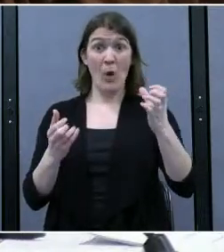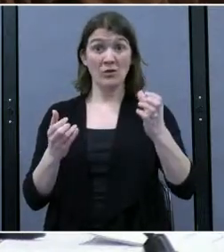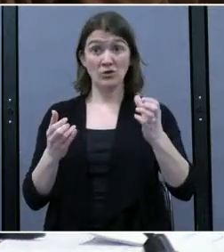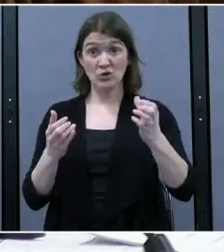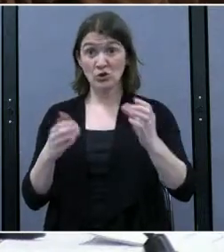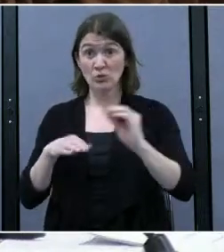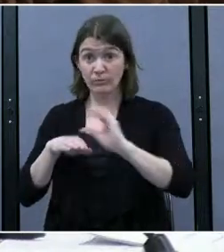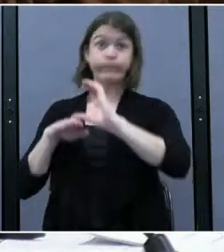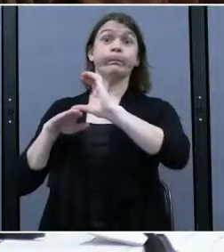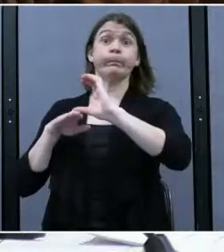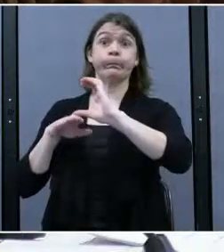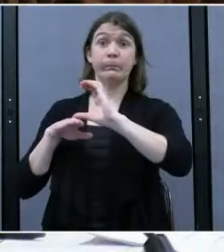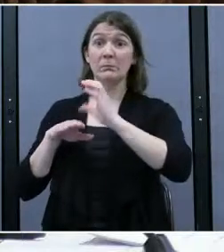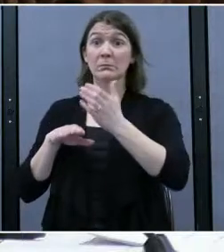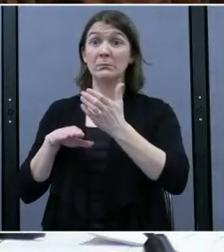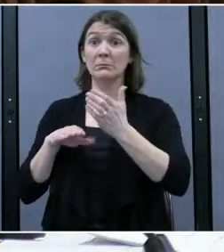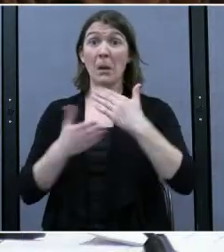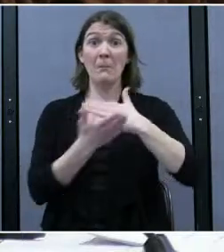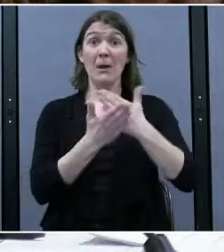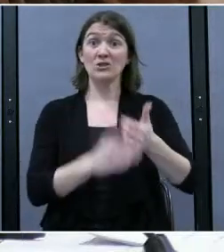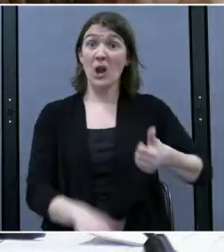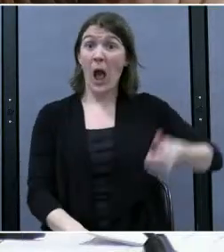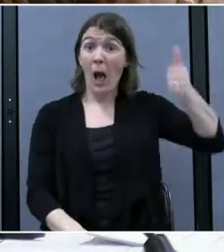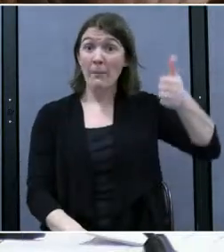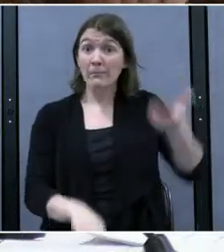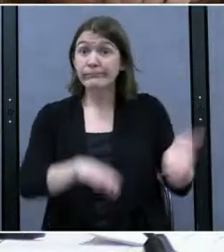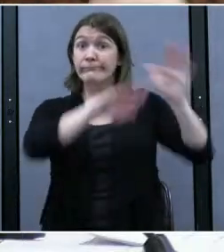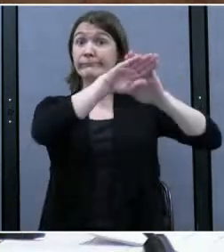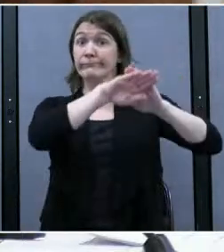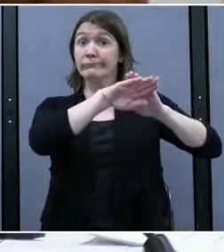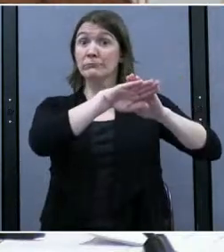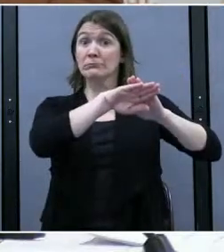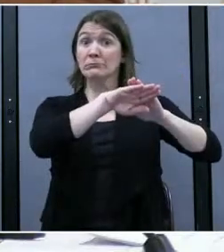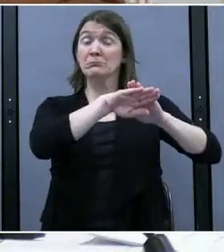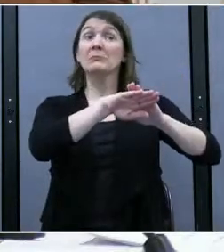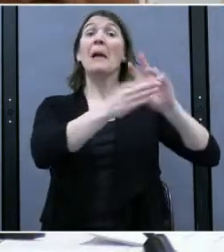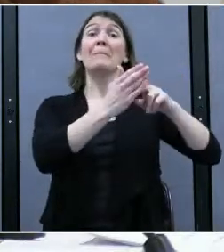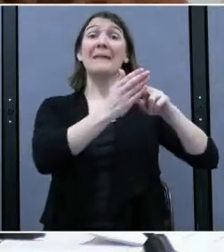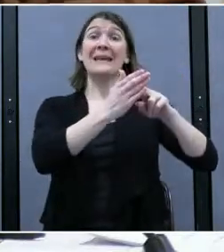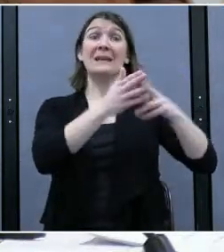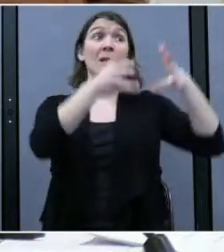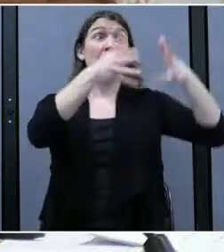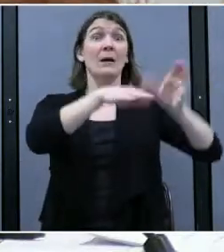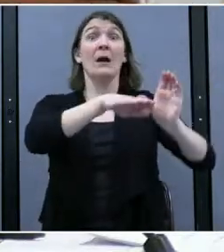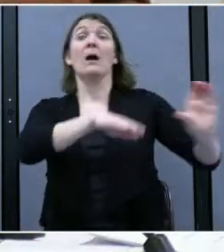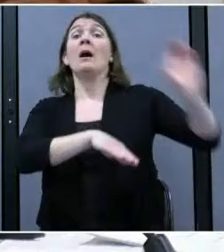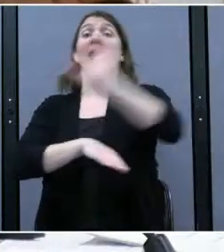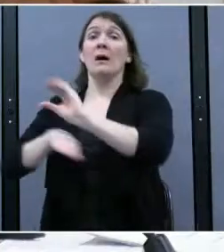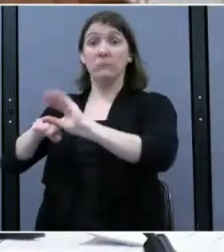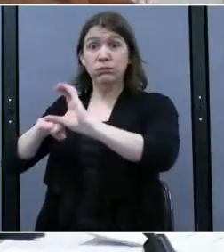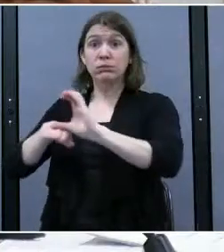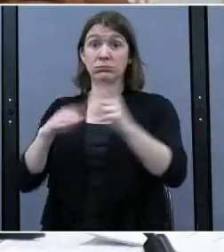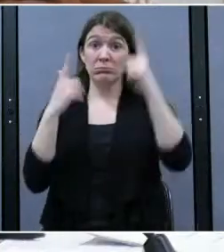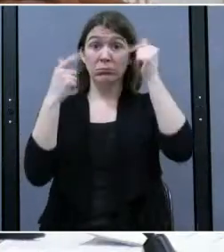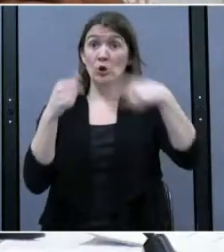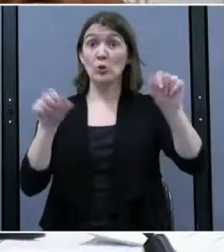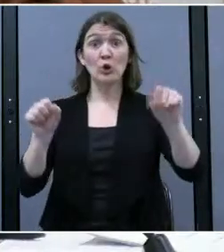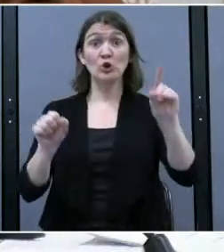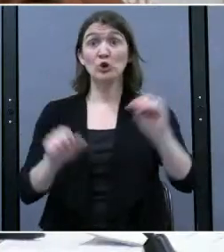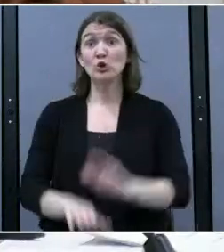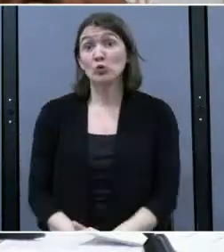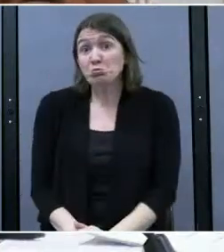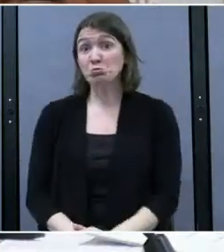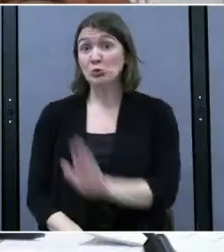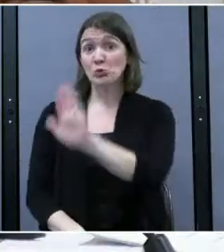raise the budget by an amount that would permit us to restore the fund balance, then you could go ahead and do that.